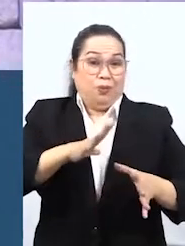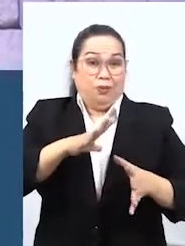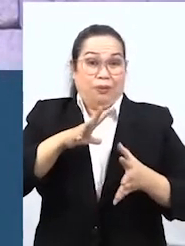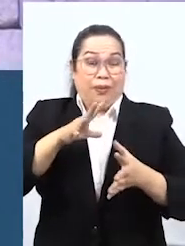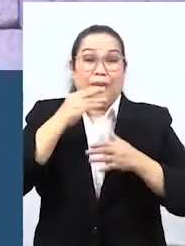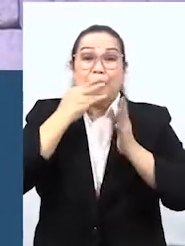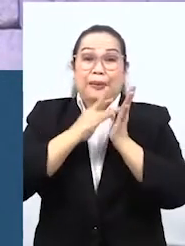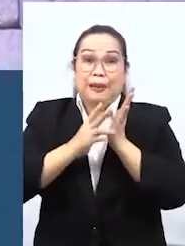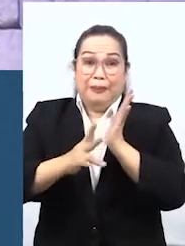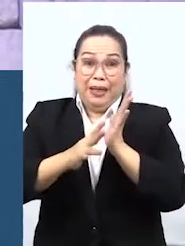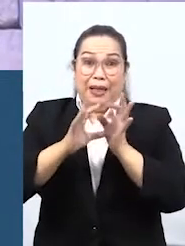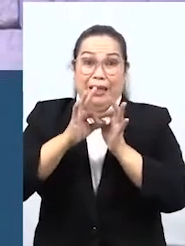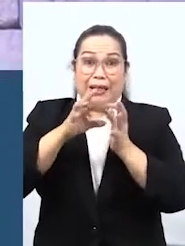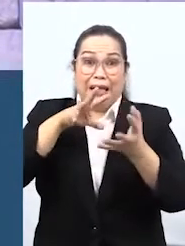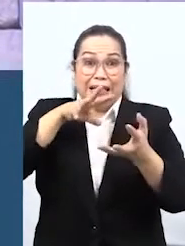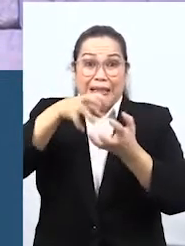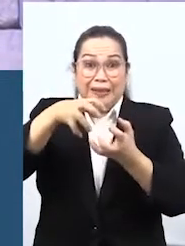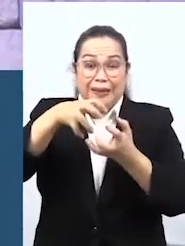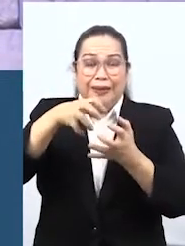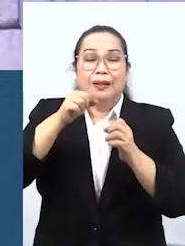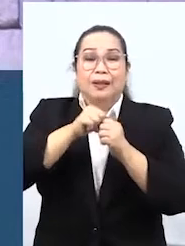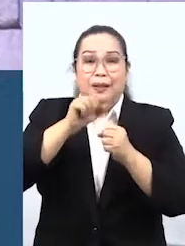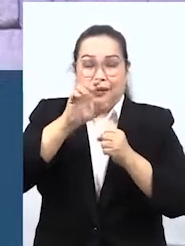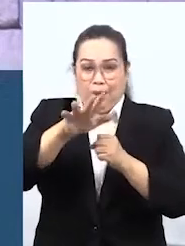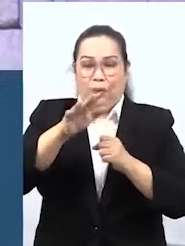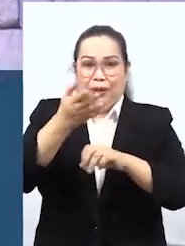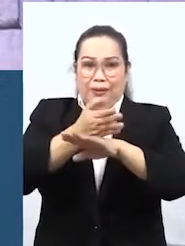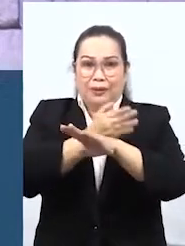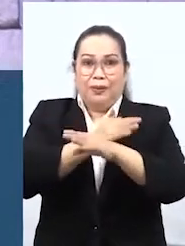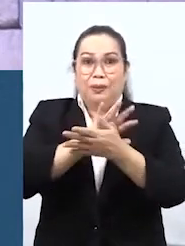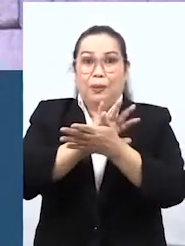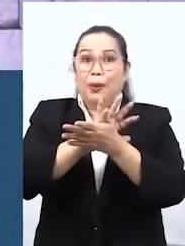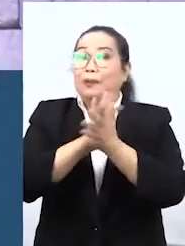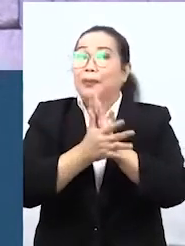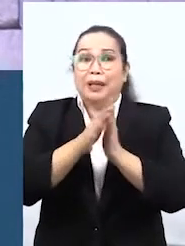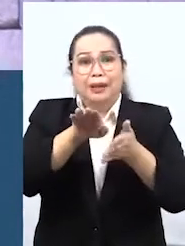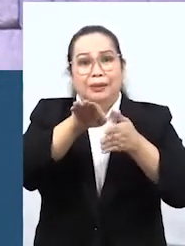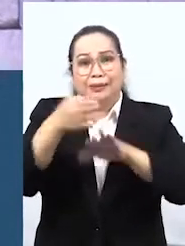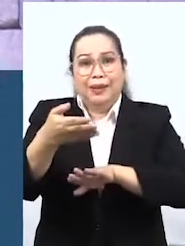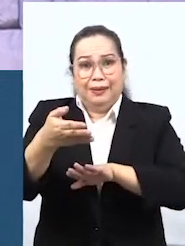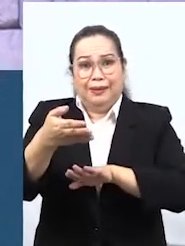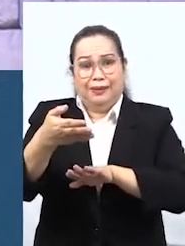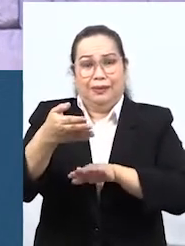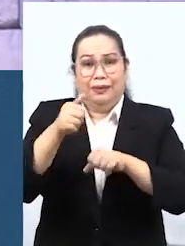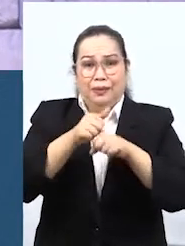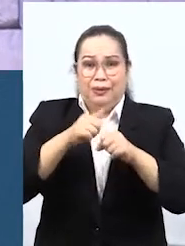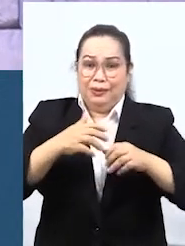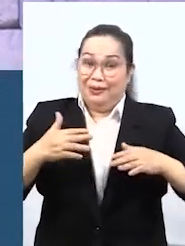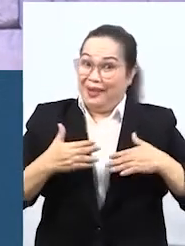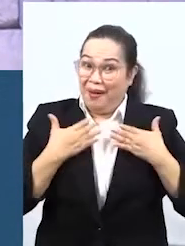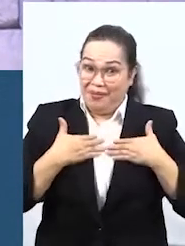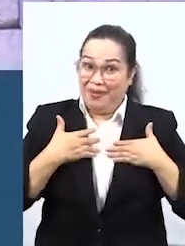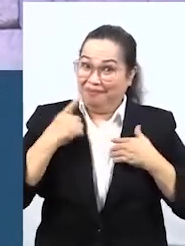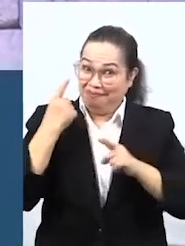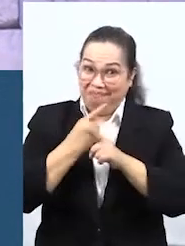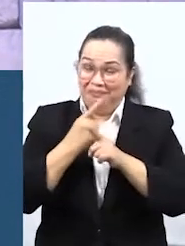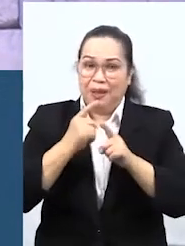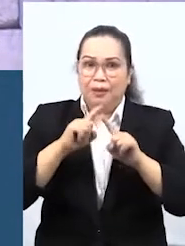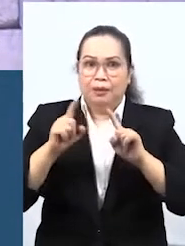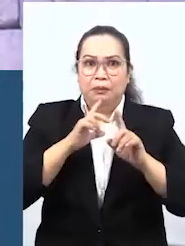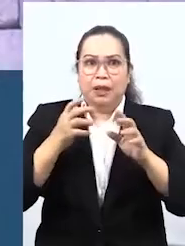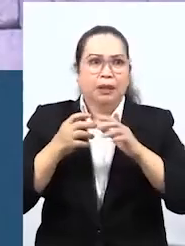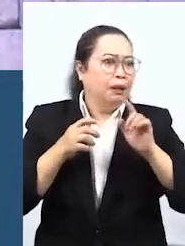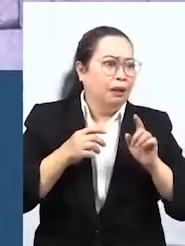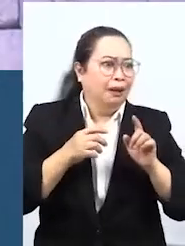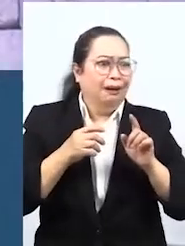of the blood increases she die of stroke and so we we're supposed to be happy right but we